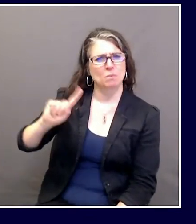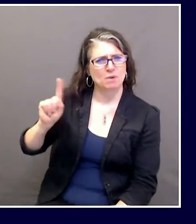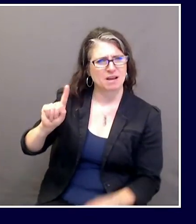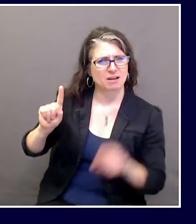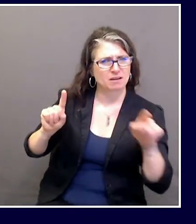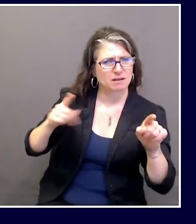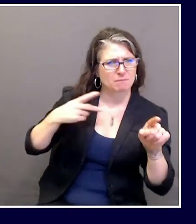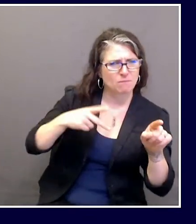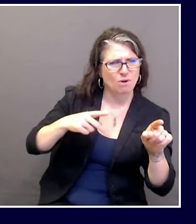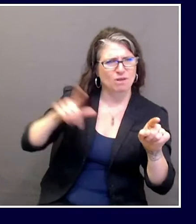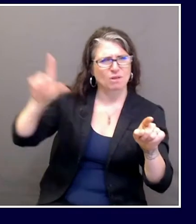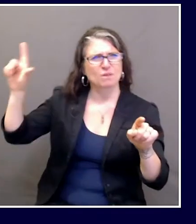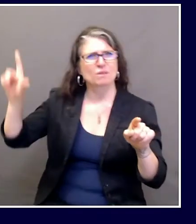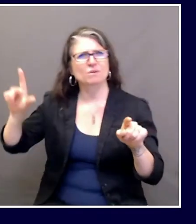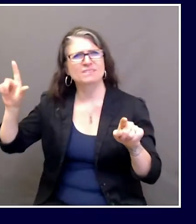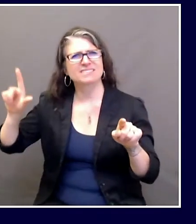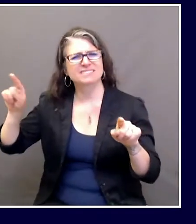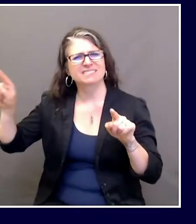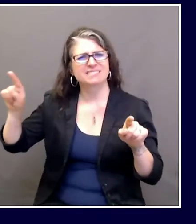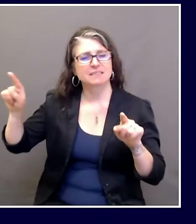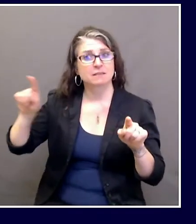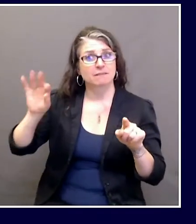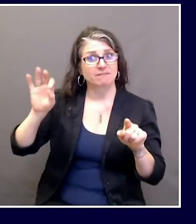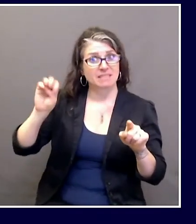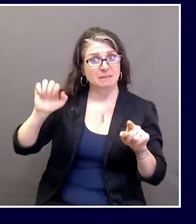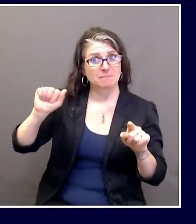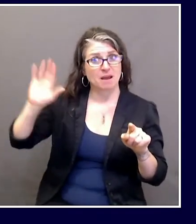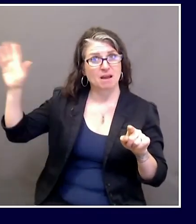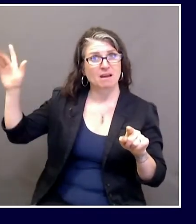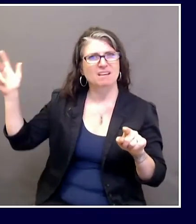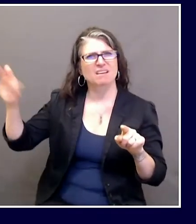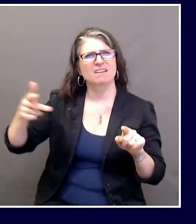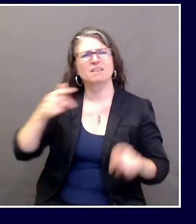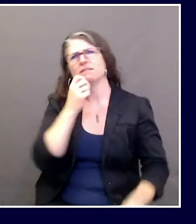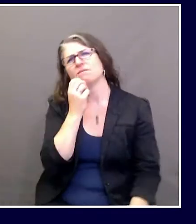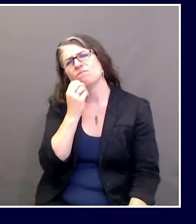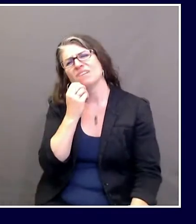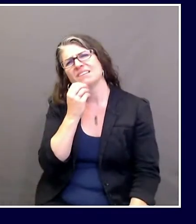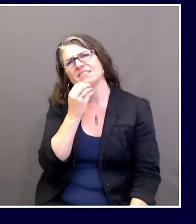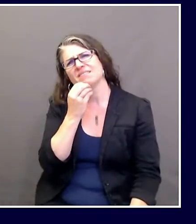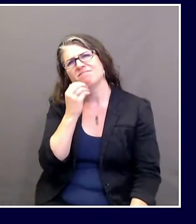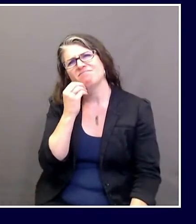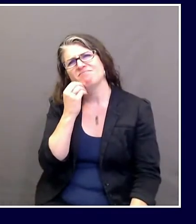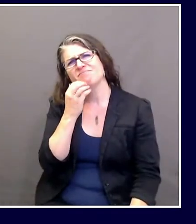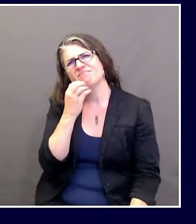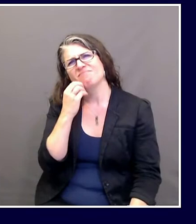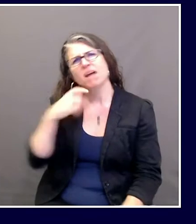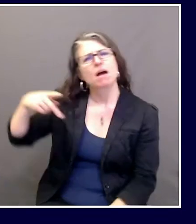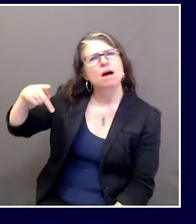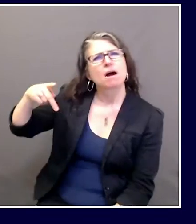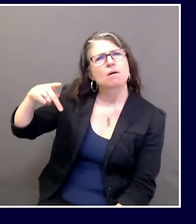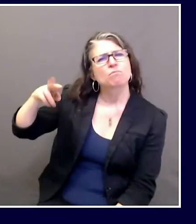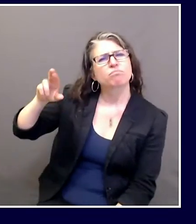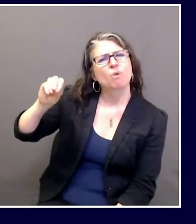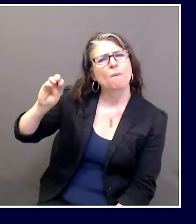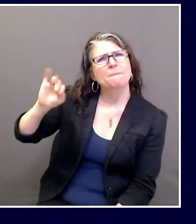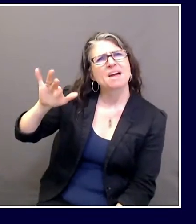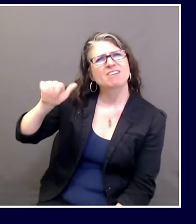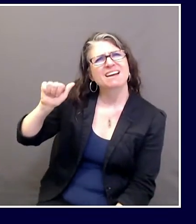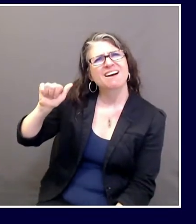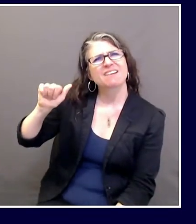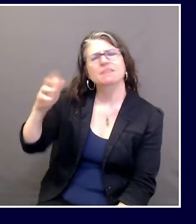the FEMA? Well, I guess it wouldn't be the FEMA. Is that the Promerica? Is this something else? I'm just hoping you can give me